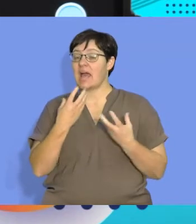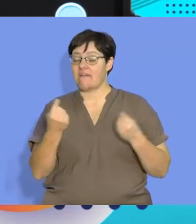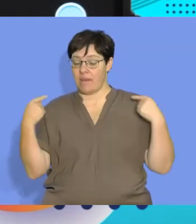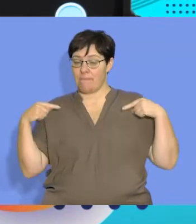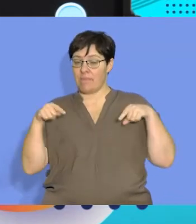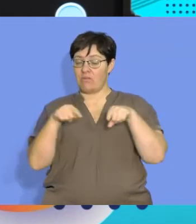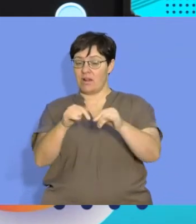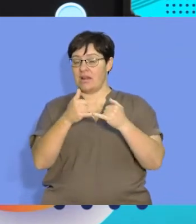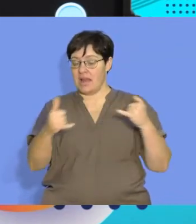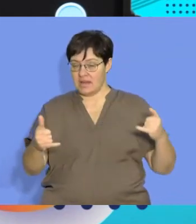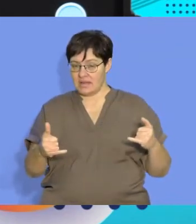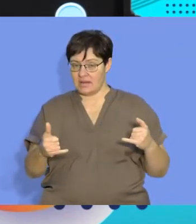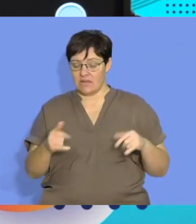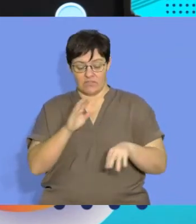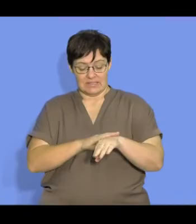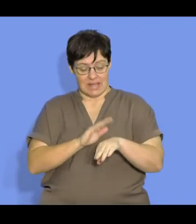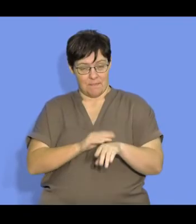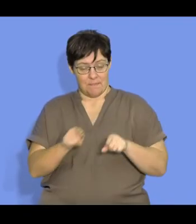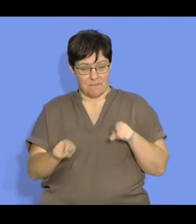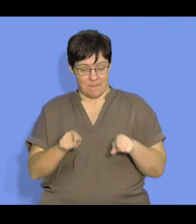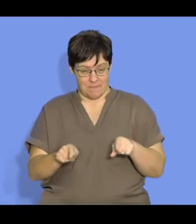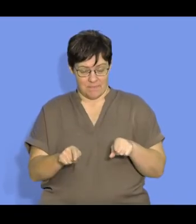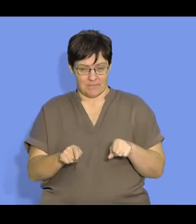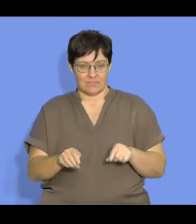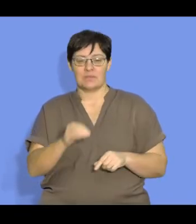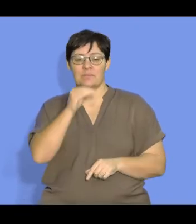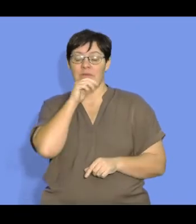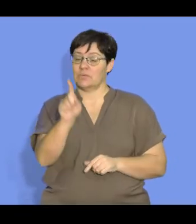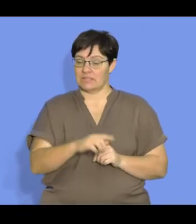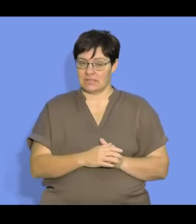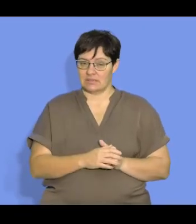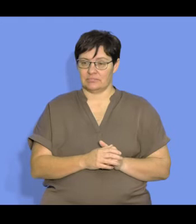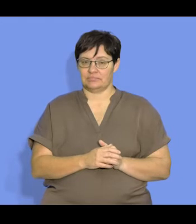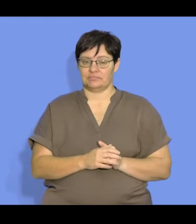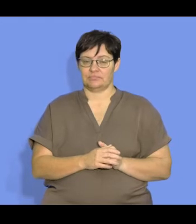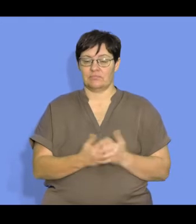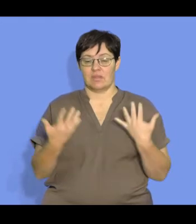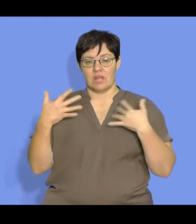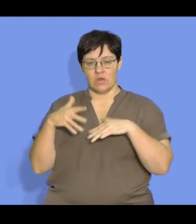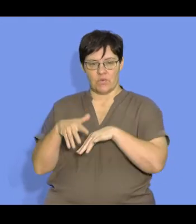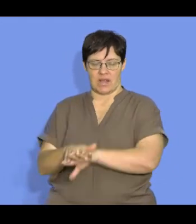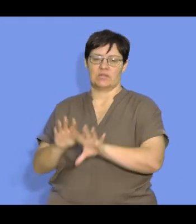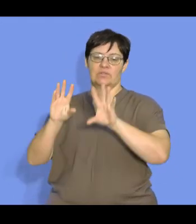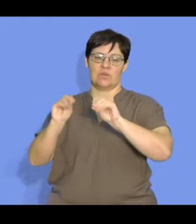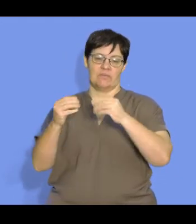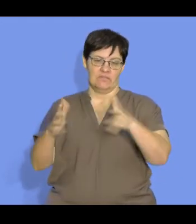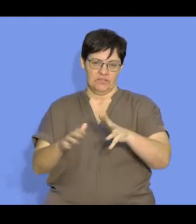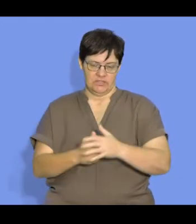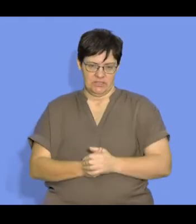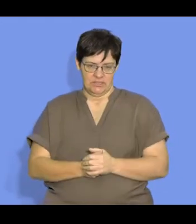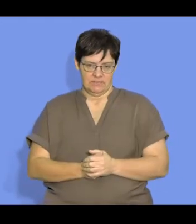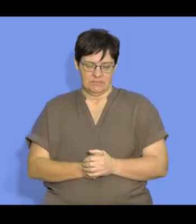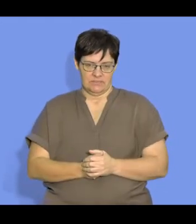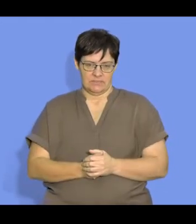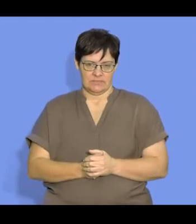a parallel line to the time axis, that basically means that the reaction has stopped at